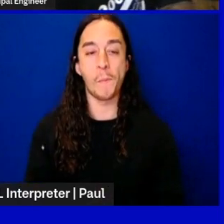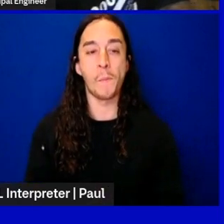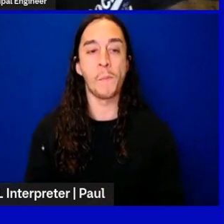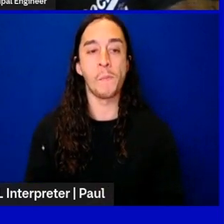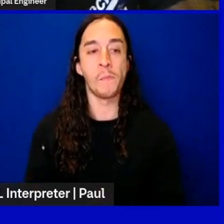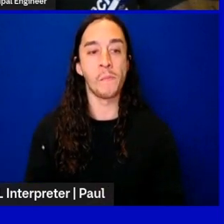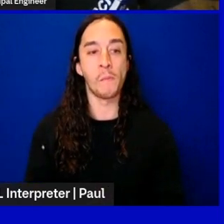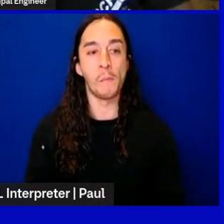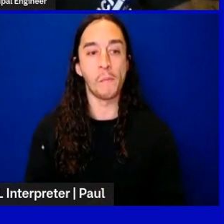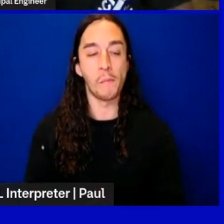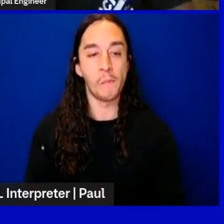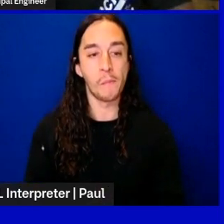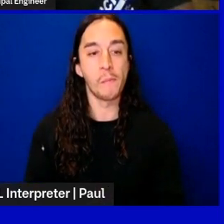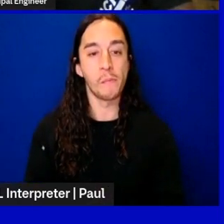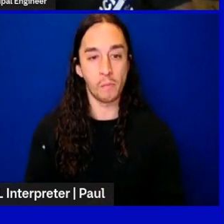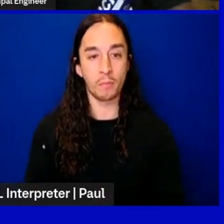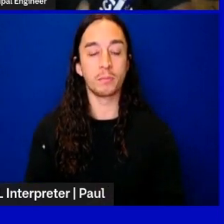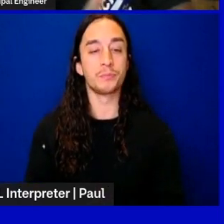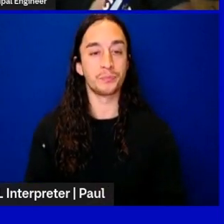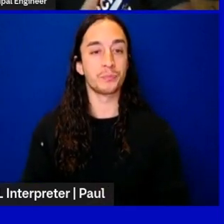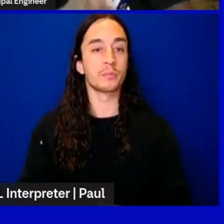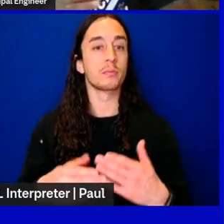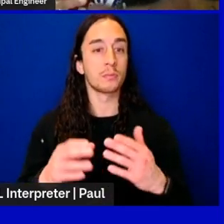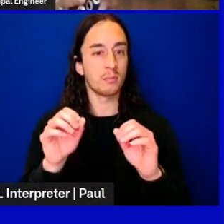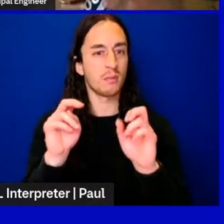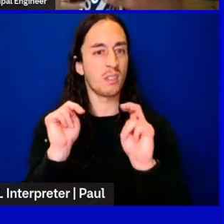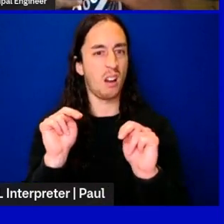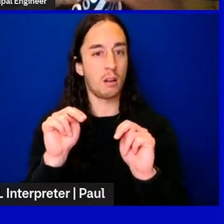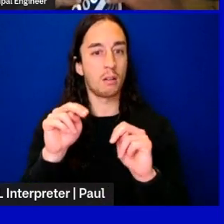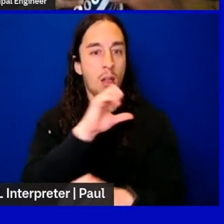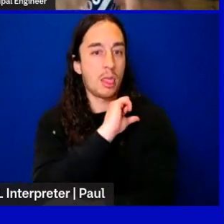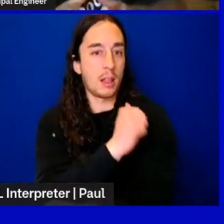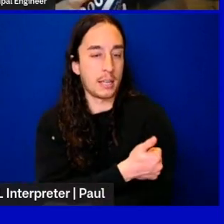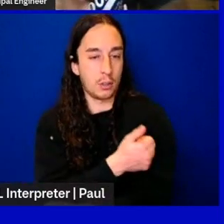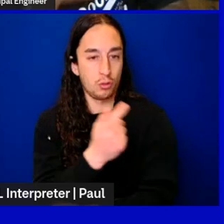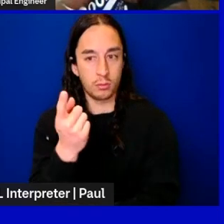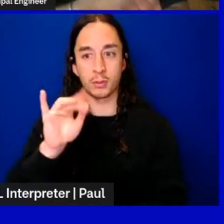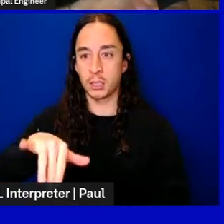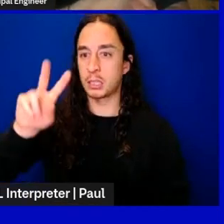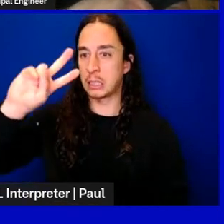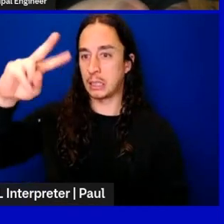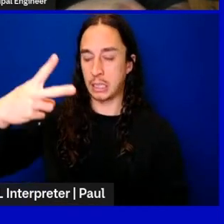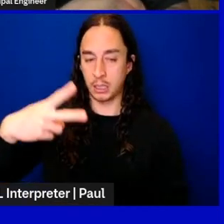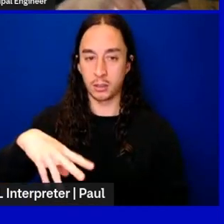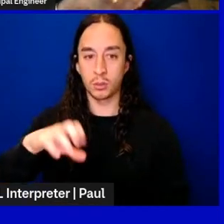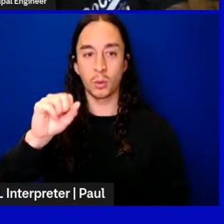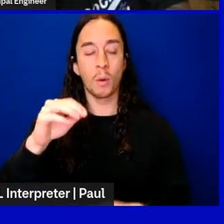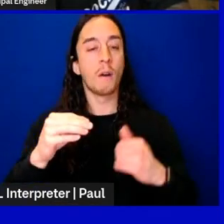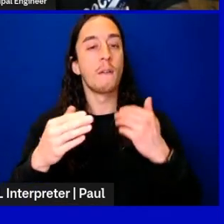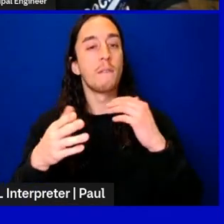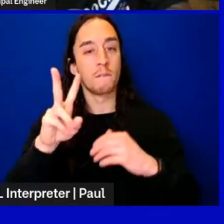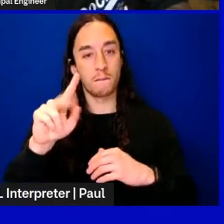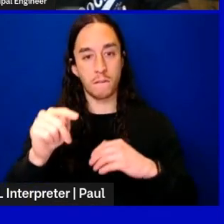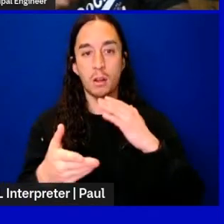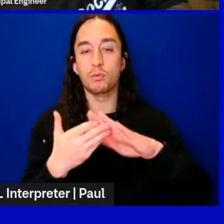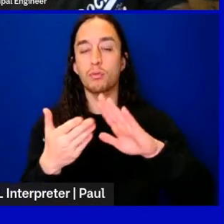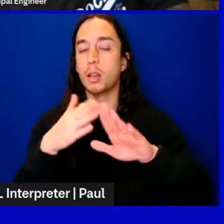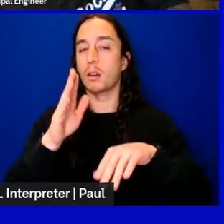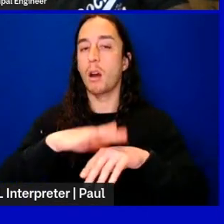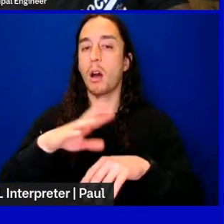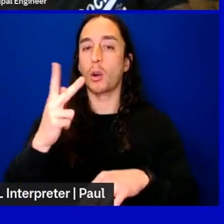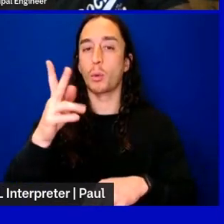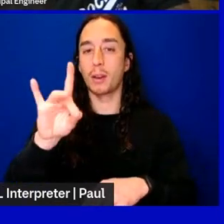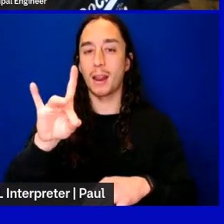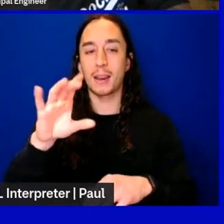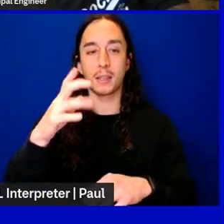here is we have to enable the authentication. So the second is our Vault is running in the Kubernetes cluster. So whatever